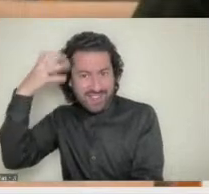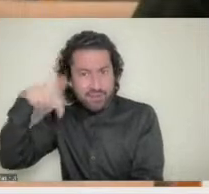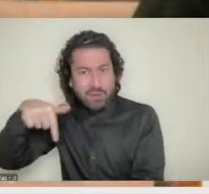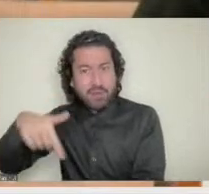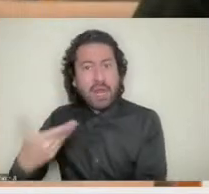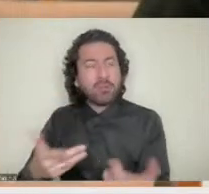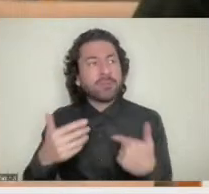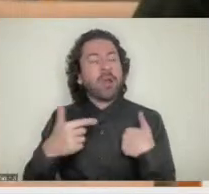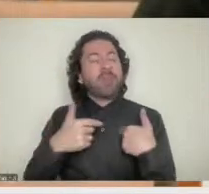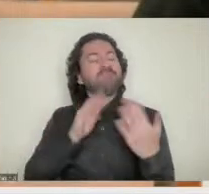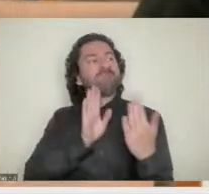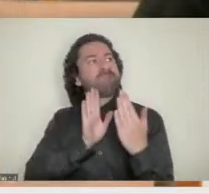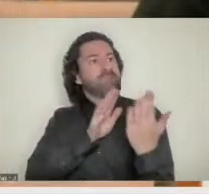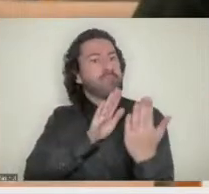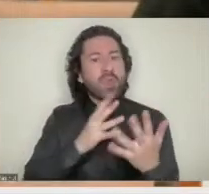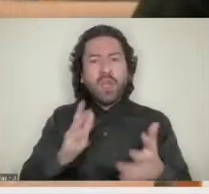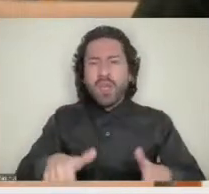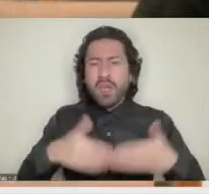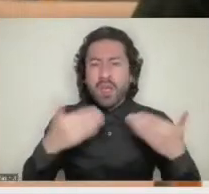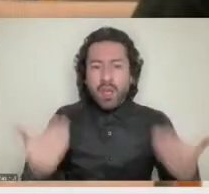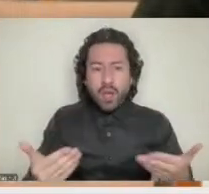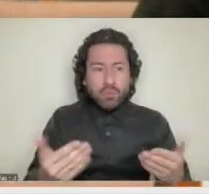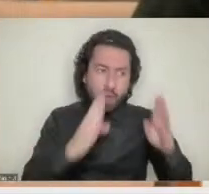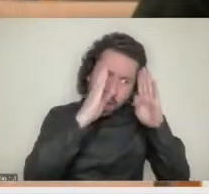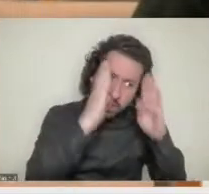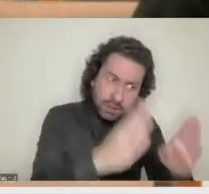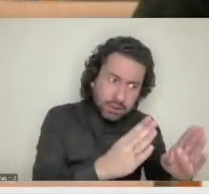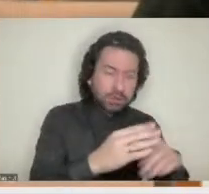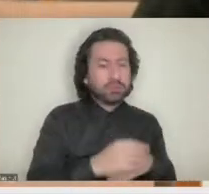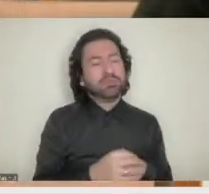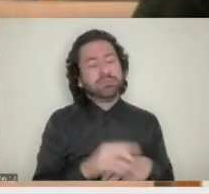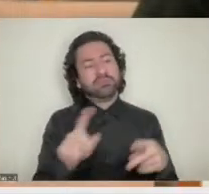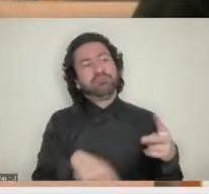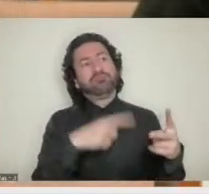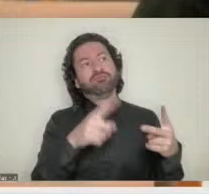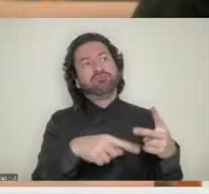government that we are facing with these